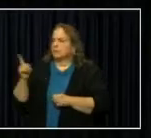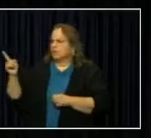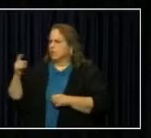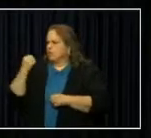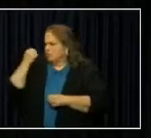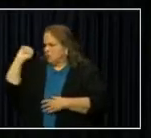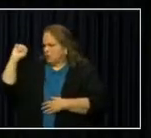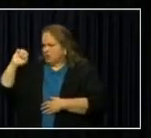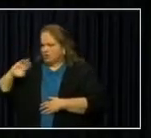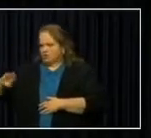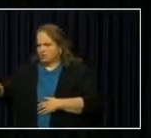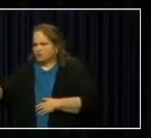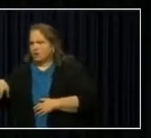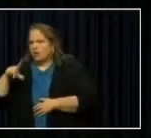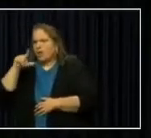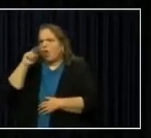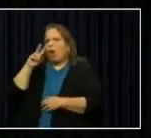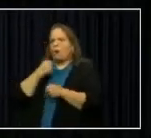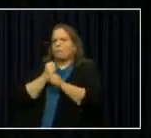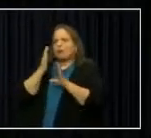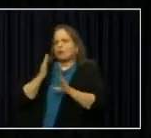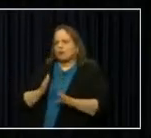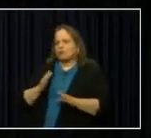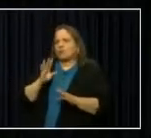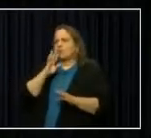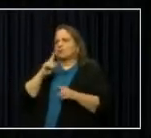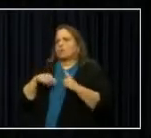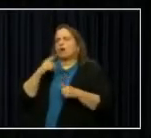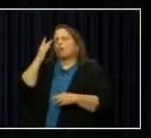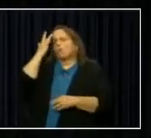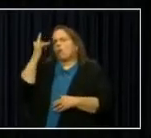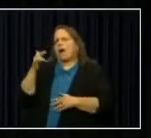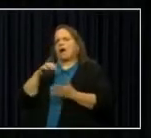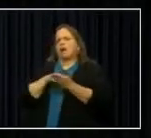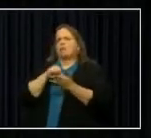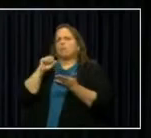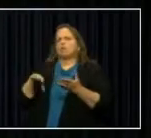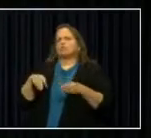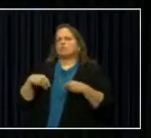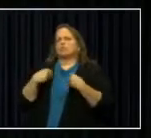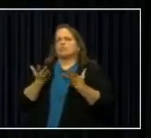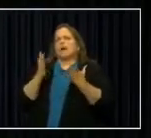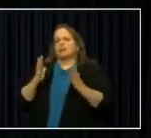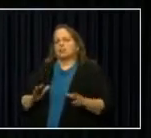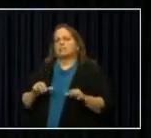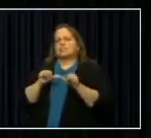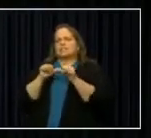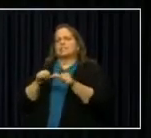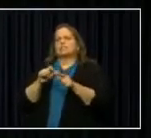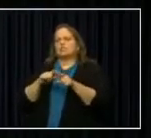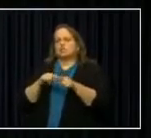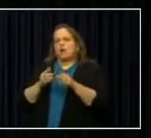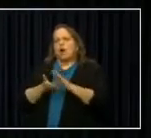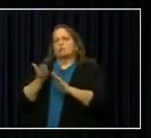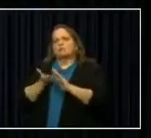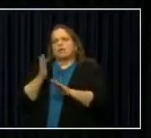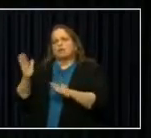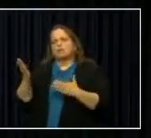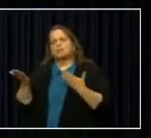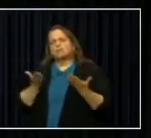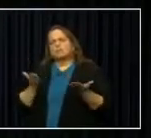Protesters aside, lawmakers have been talking about why abortion providers have been allowed to continue operating and providing those